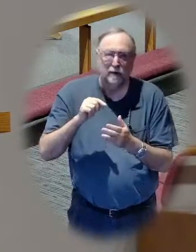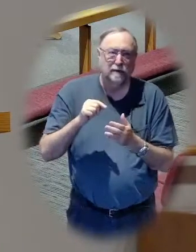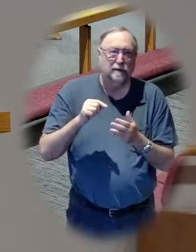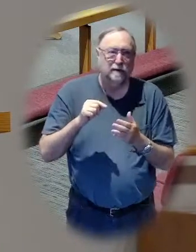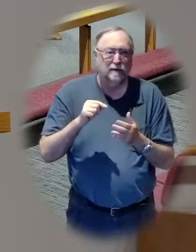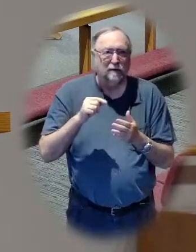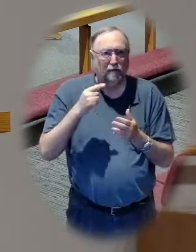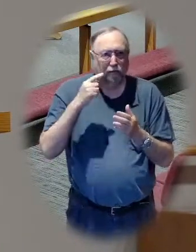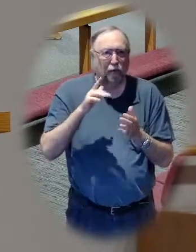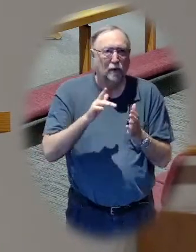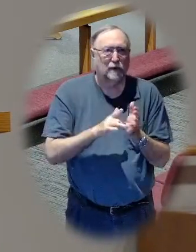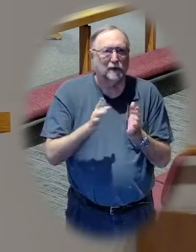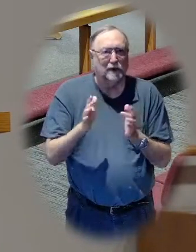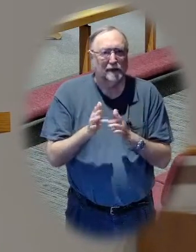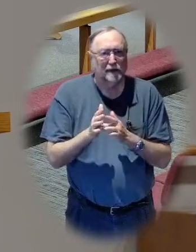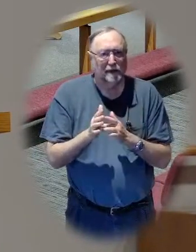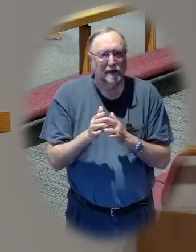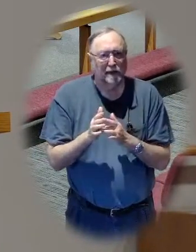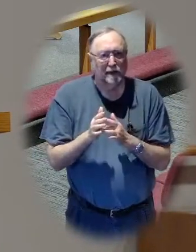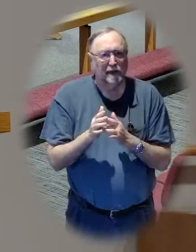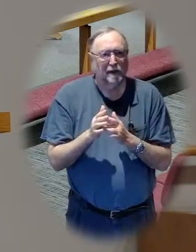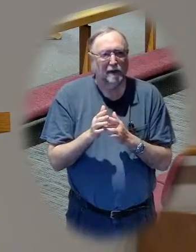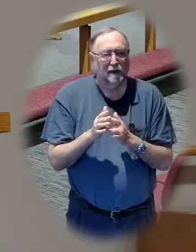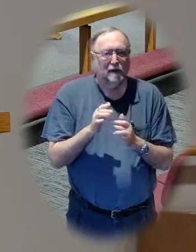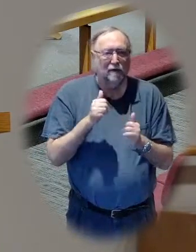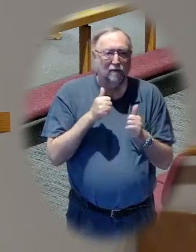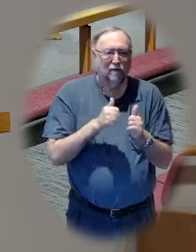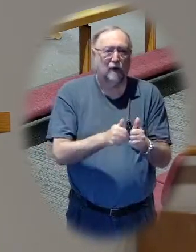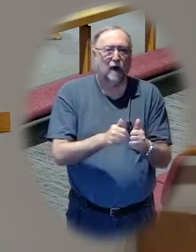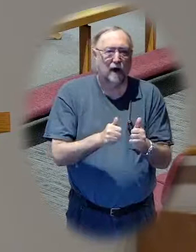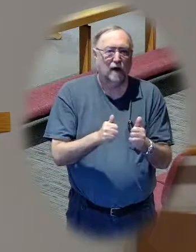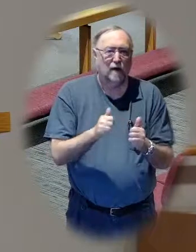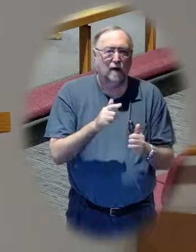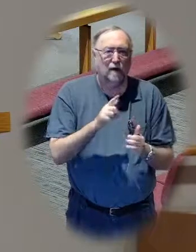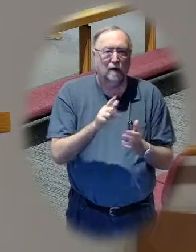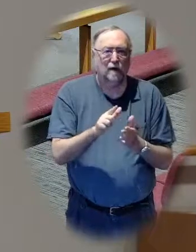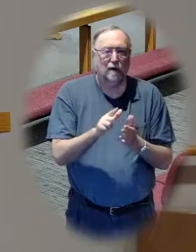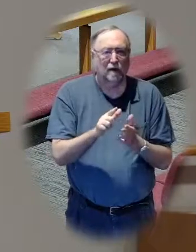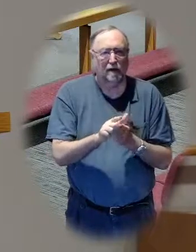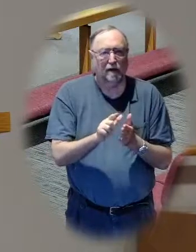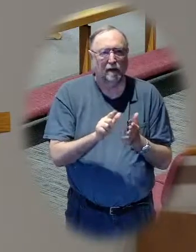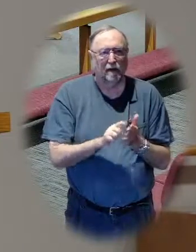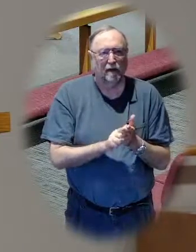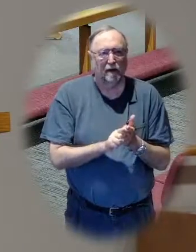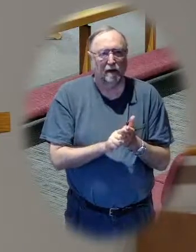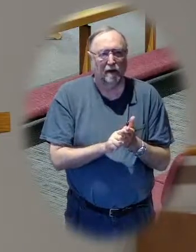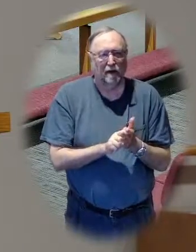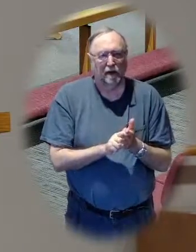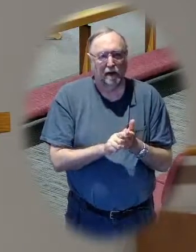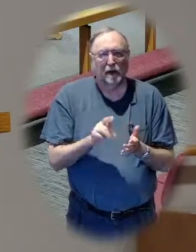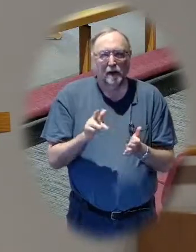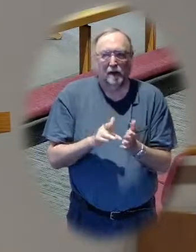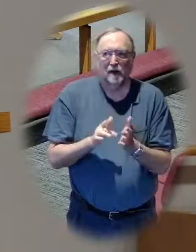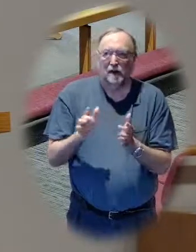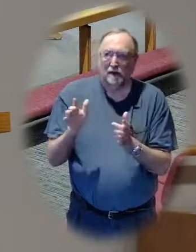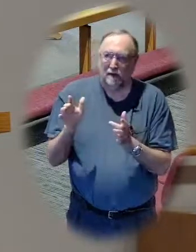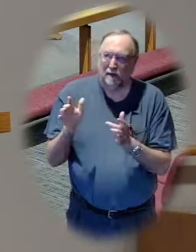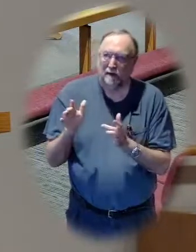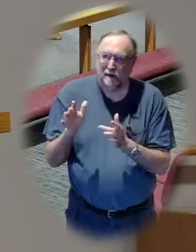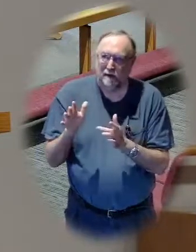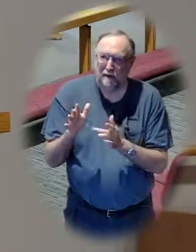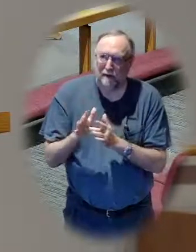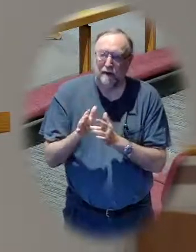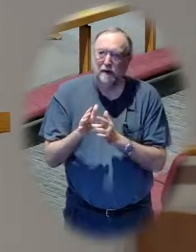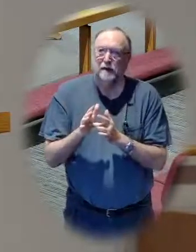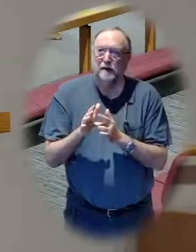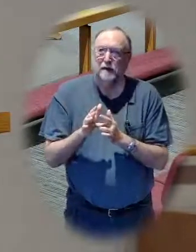for Jesus to fulfill the law. But he, this child, is the fulfillment of the law for us.